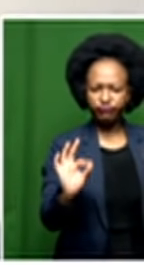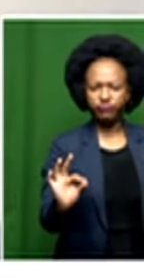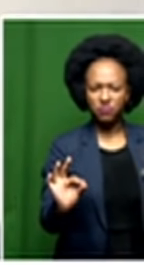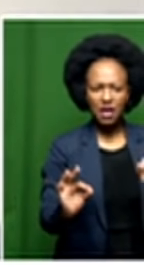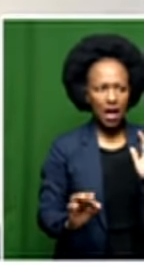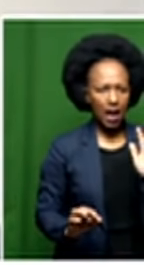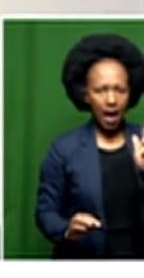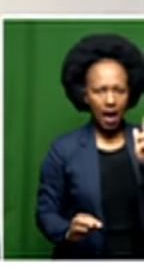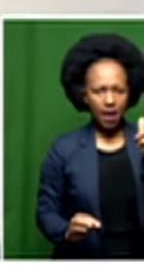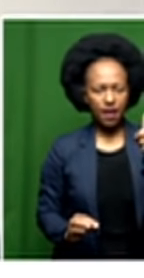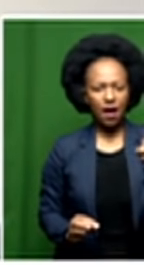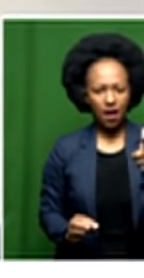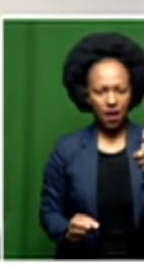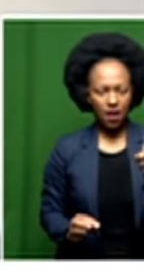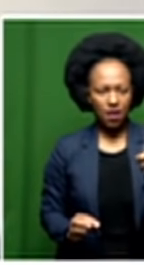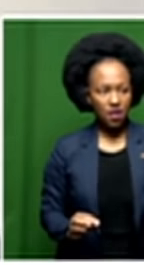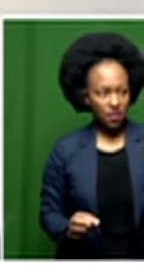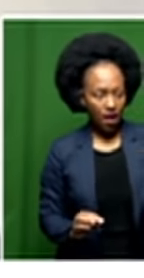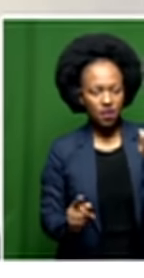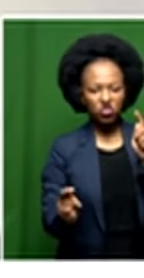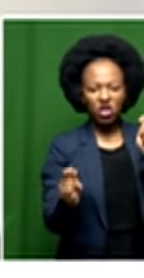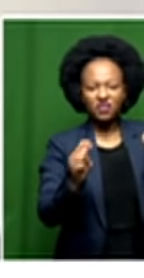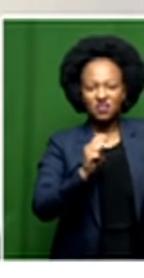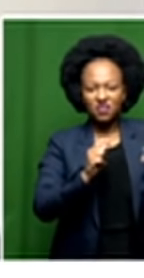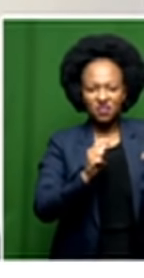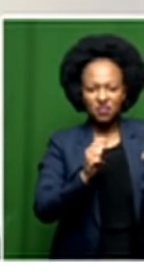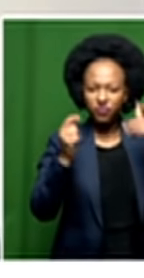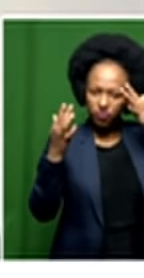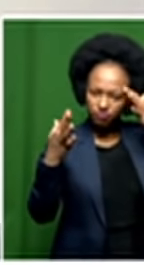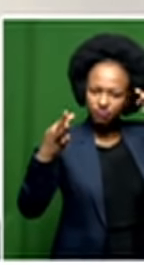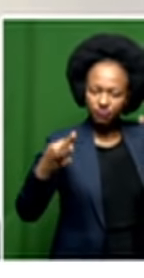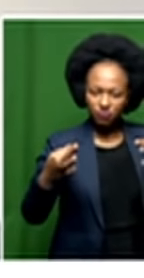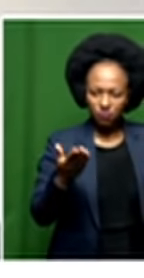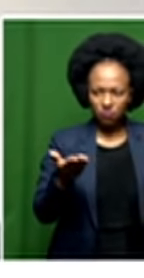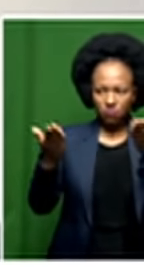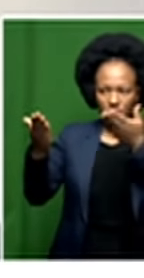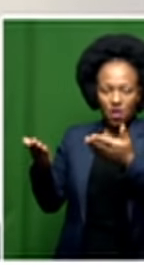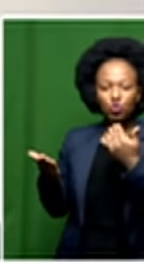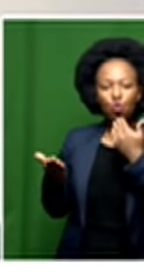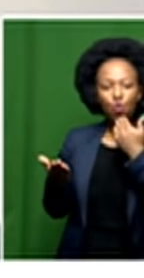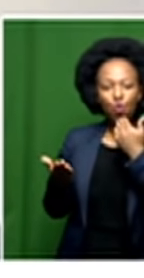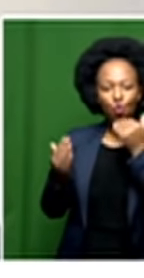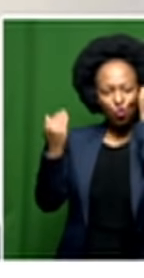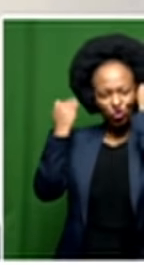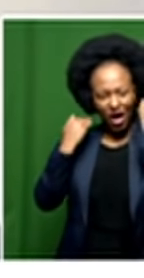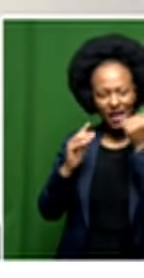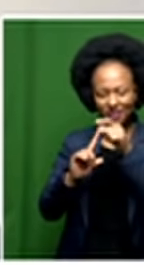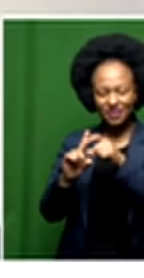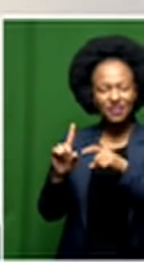Much later, it then shifted the decision-making to Judge Moseneke, who,